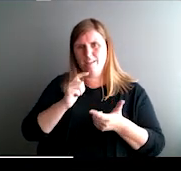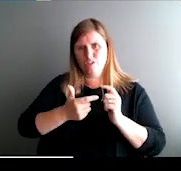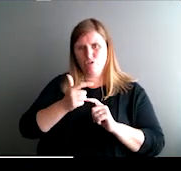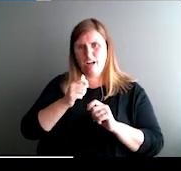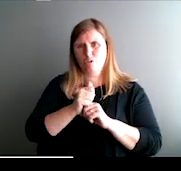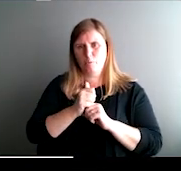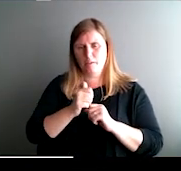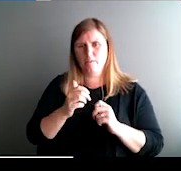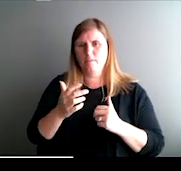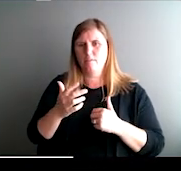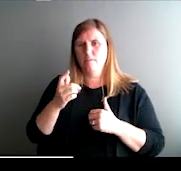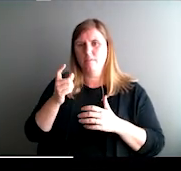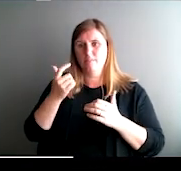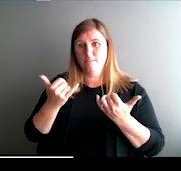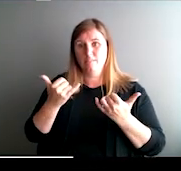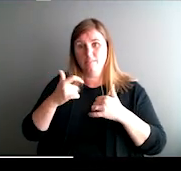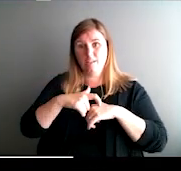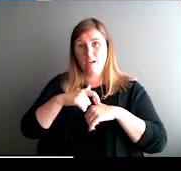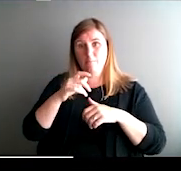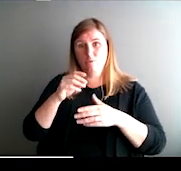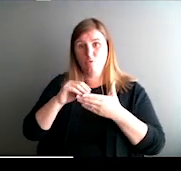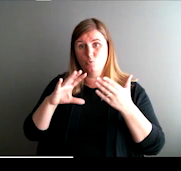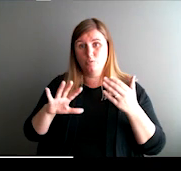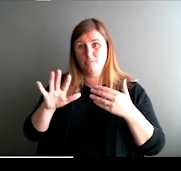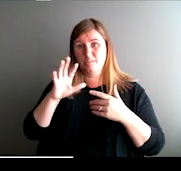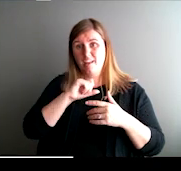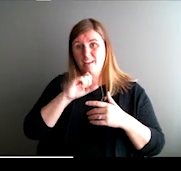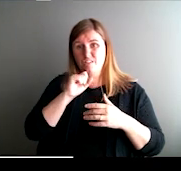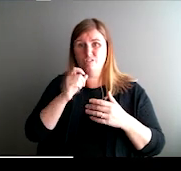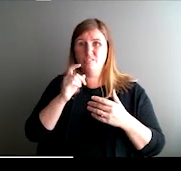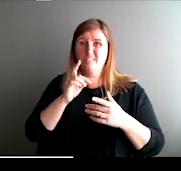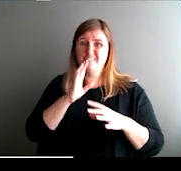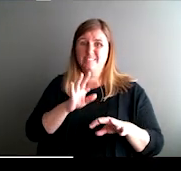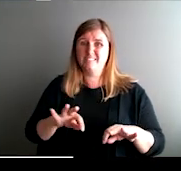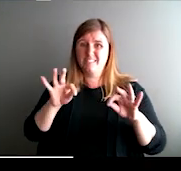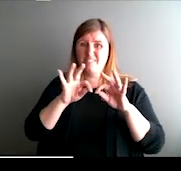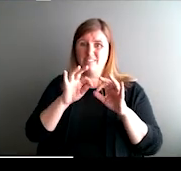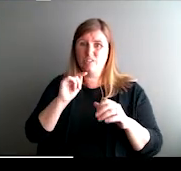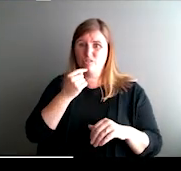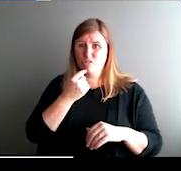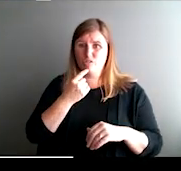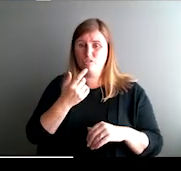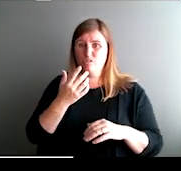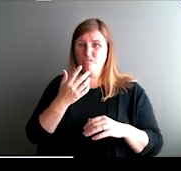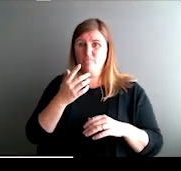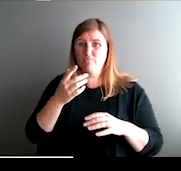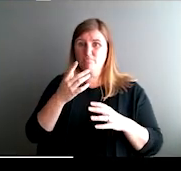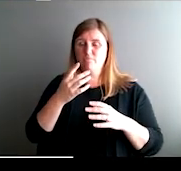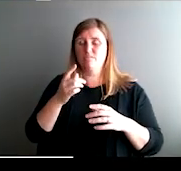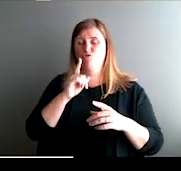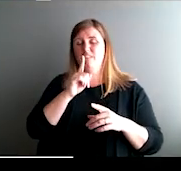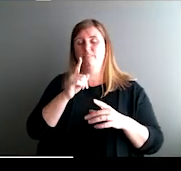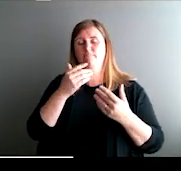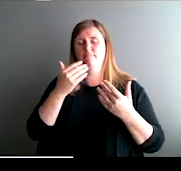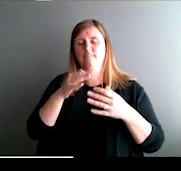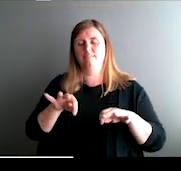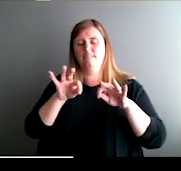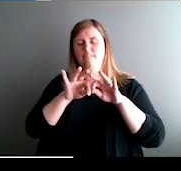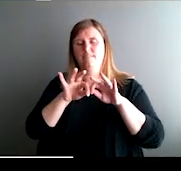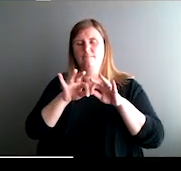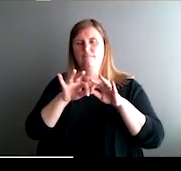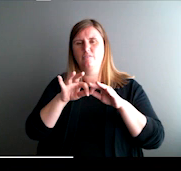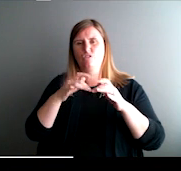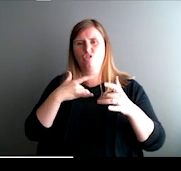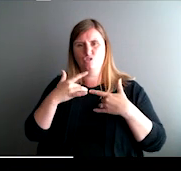This is a time where the student's age is of significant concern. If I'm working with a young man or woman who never goes to